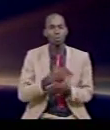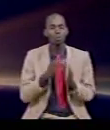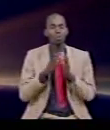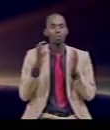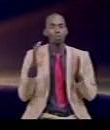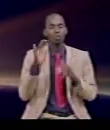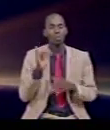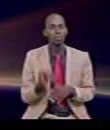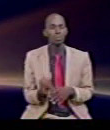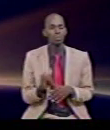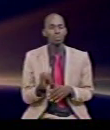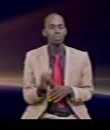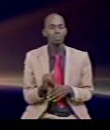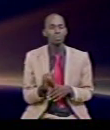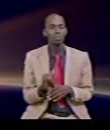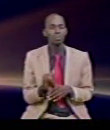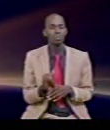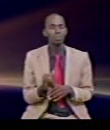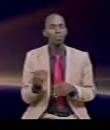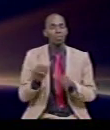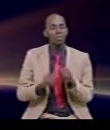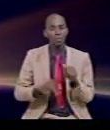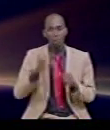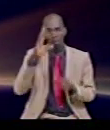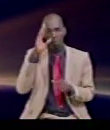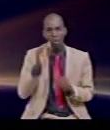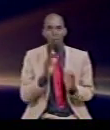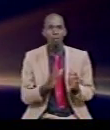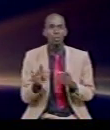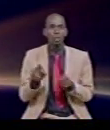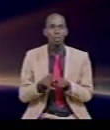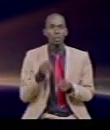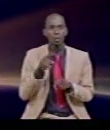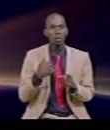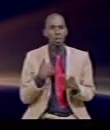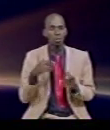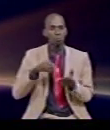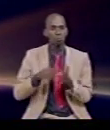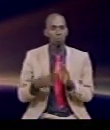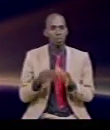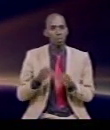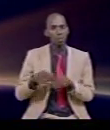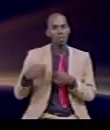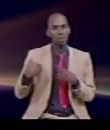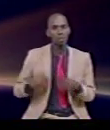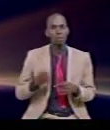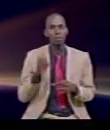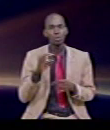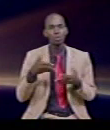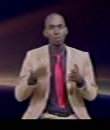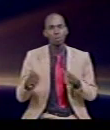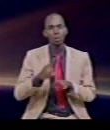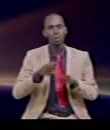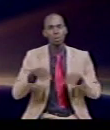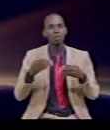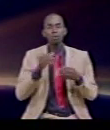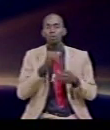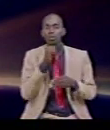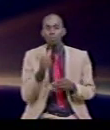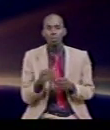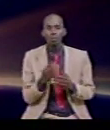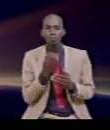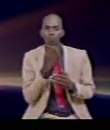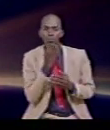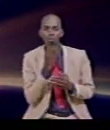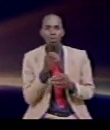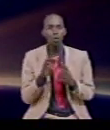also bountifully. Every man according as he purposeth in his heart, so let him give, not grudgingly or